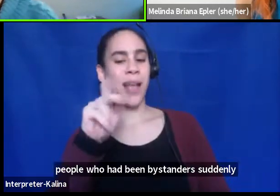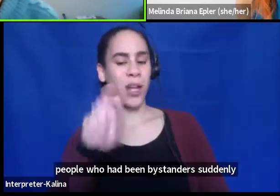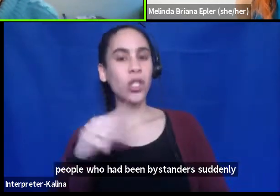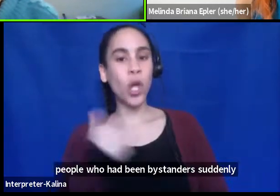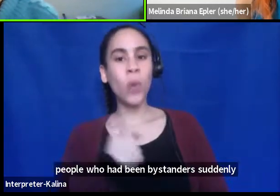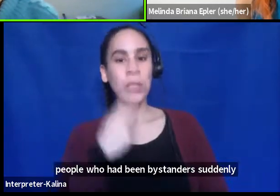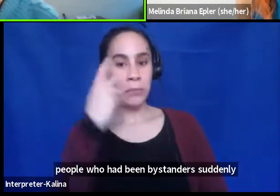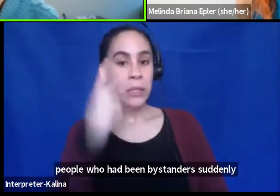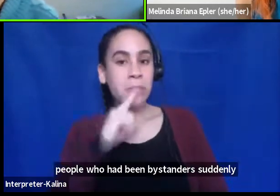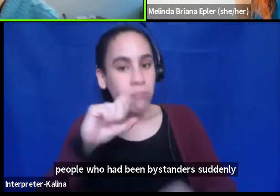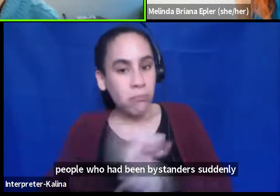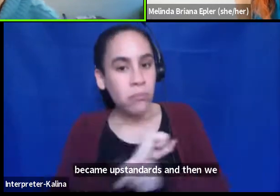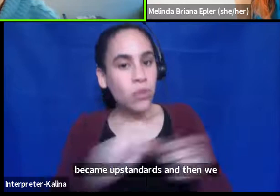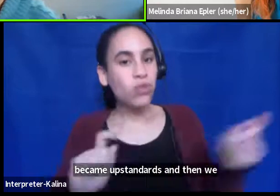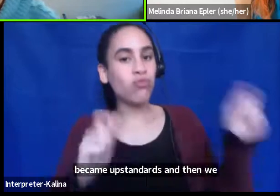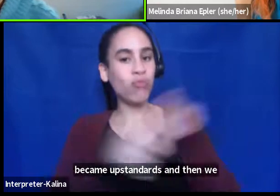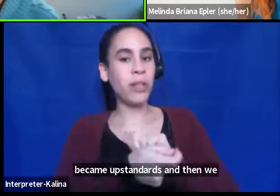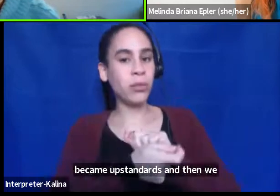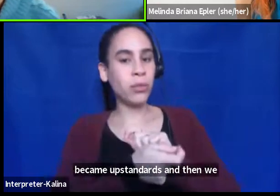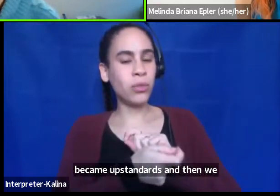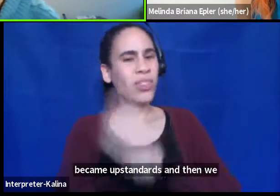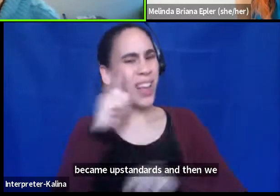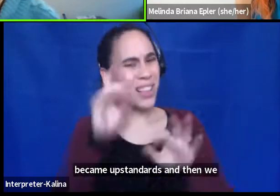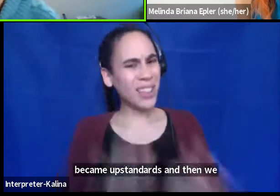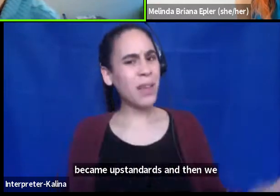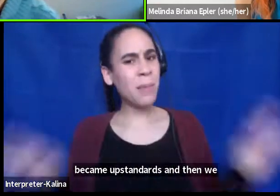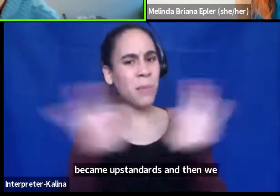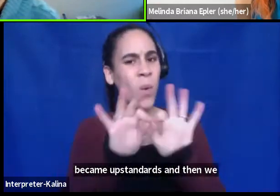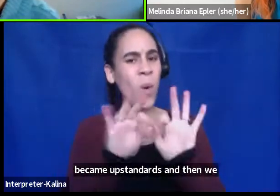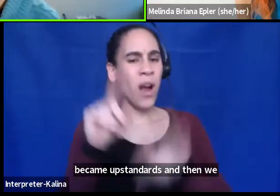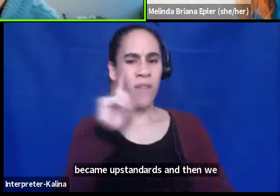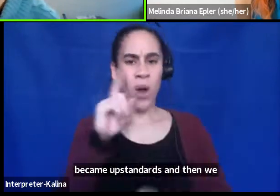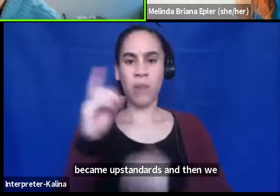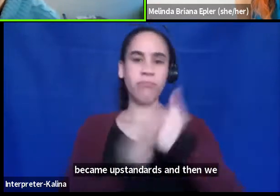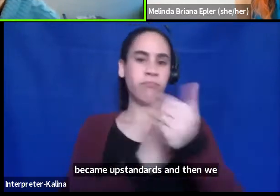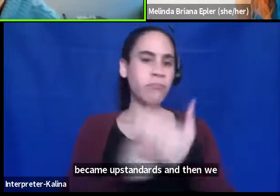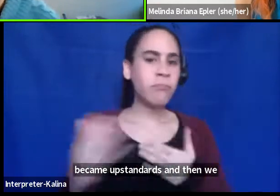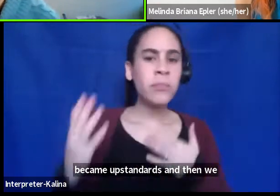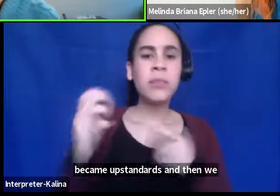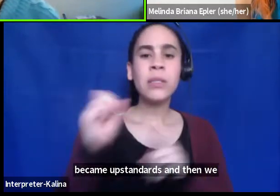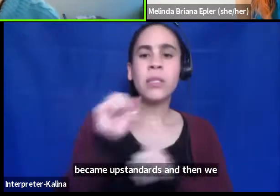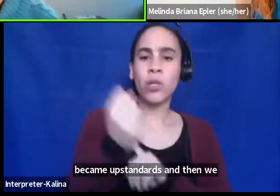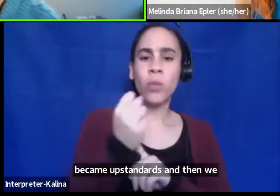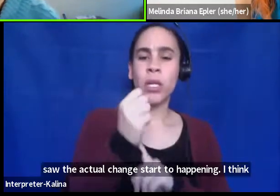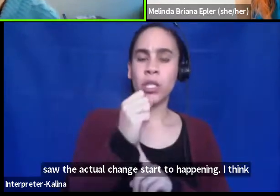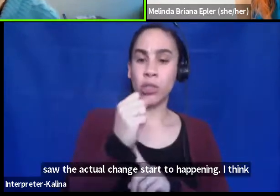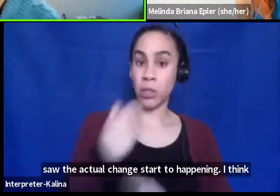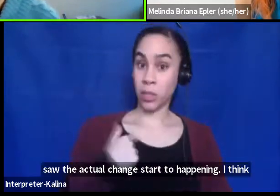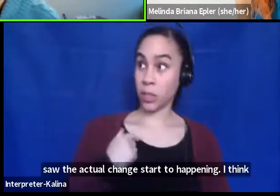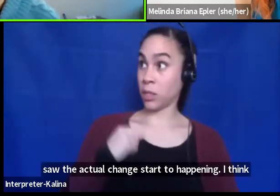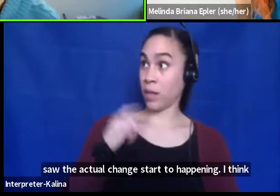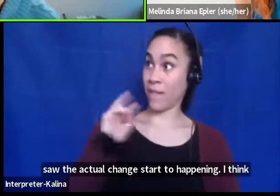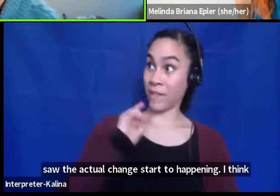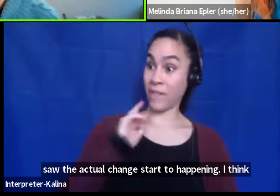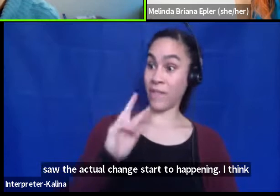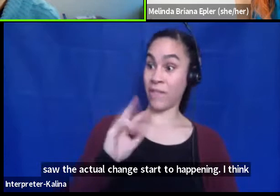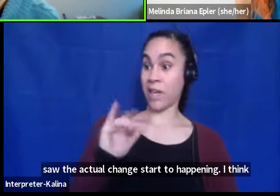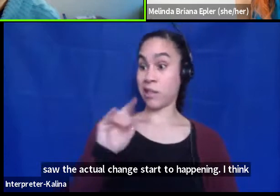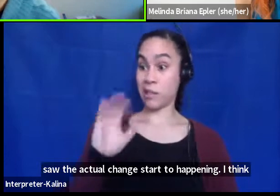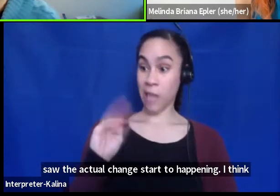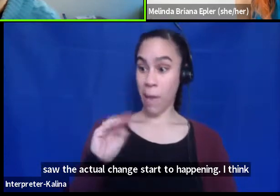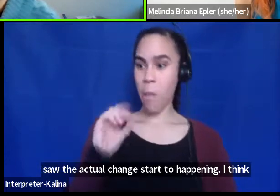think it's important for people to, in any situation, kind of ask themselves, am I the victim? Am I the victimizer? Or am